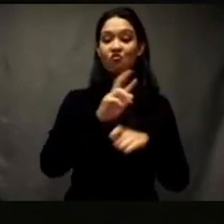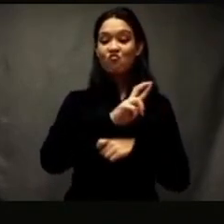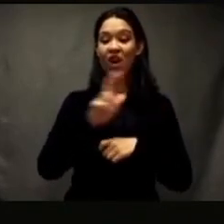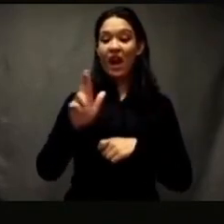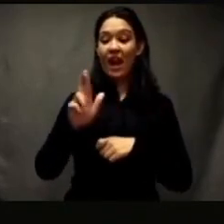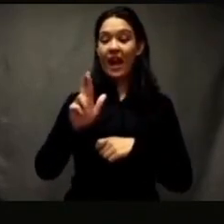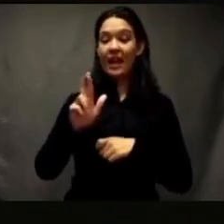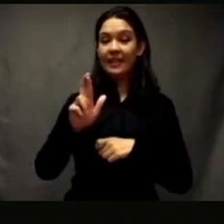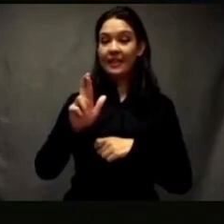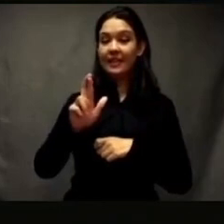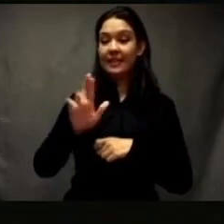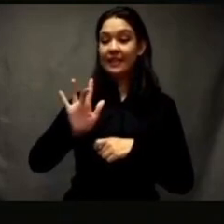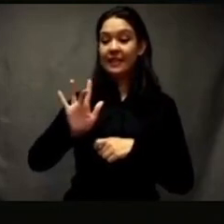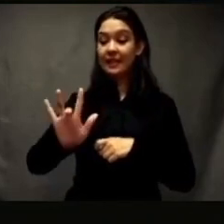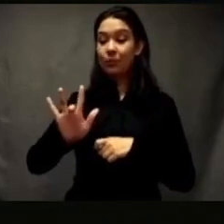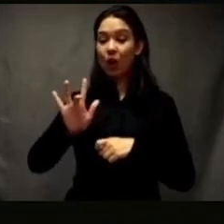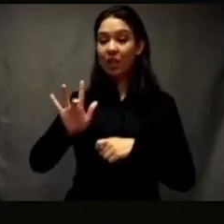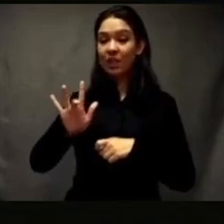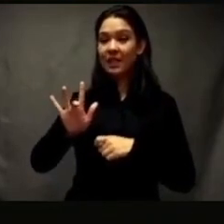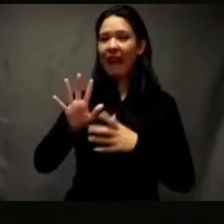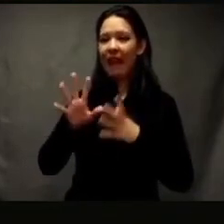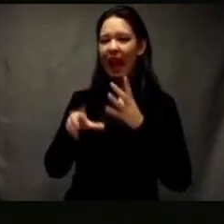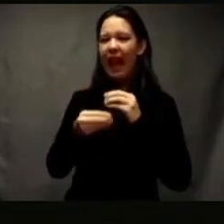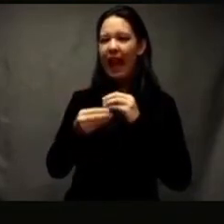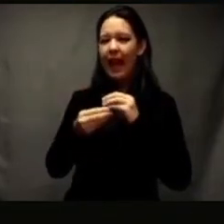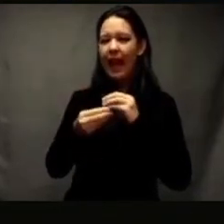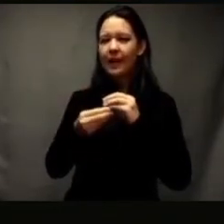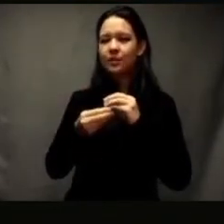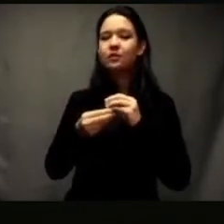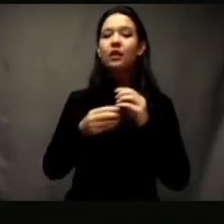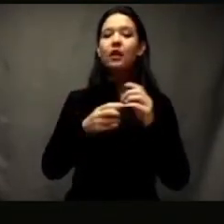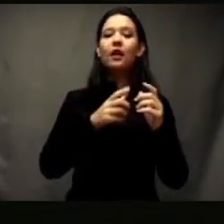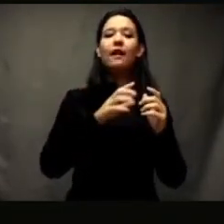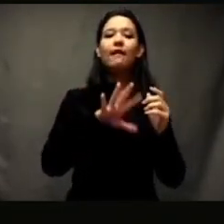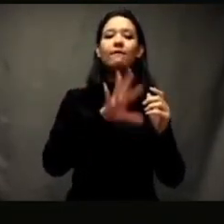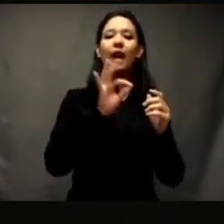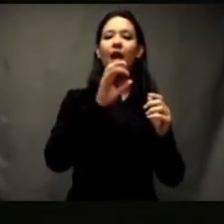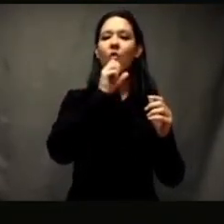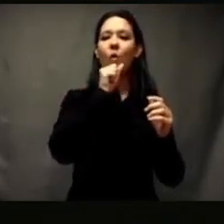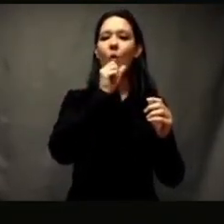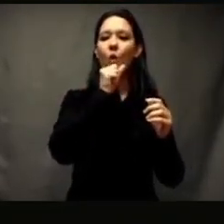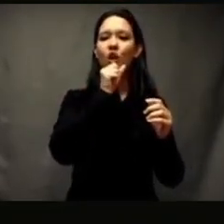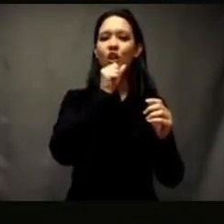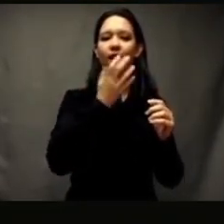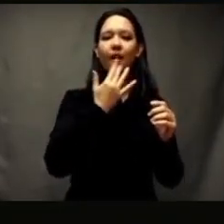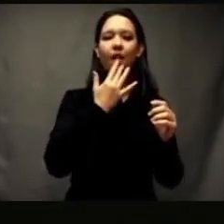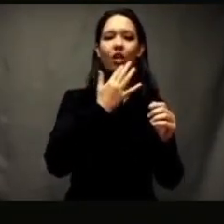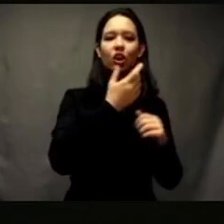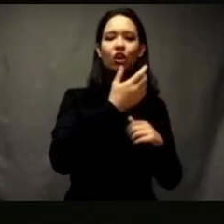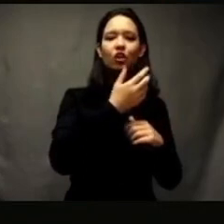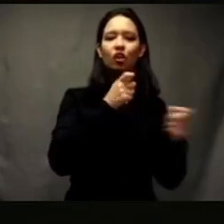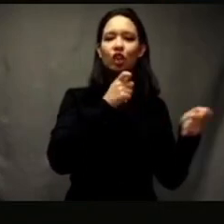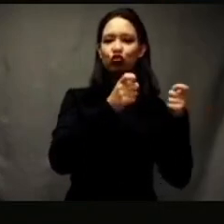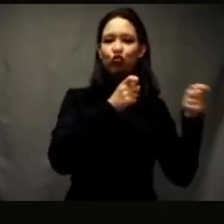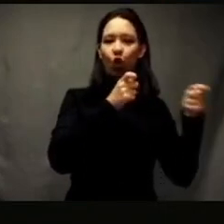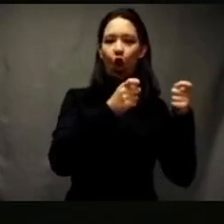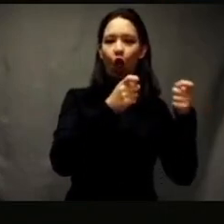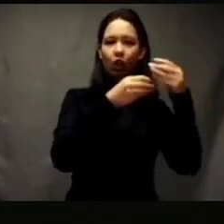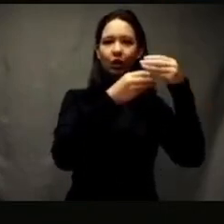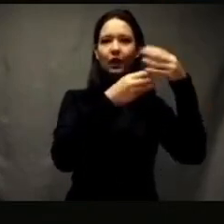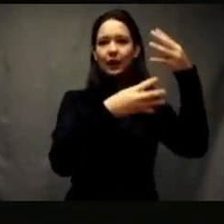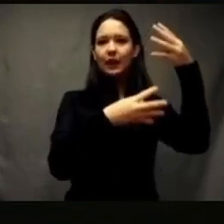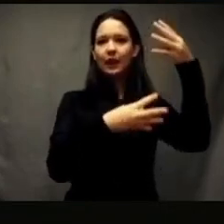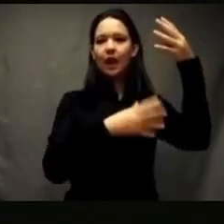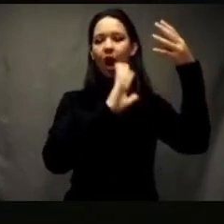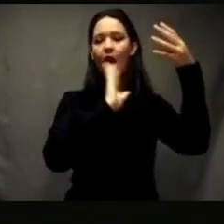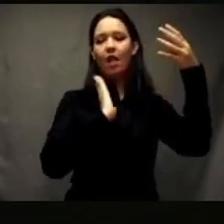script. And I'm going to go back to the orange control blocks. So again, you see all of our conditionals,